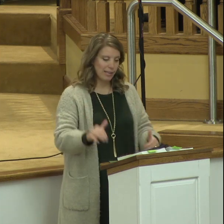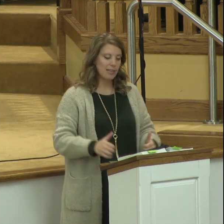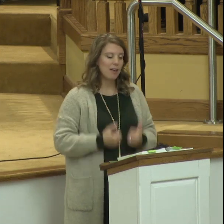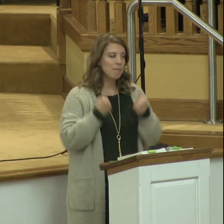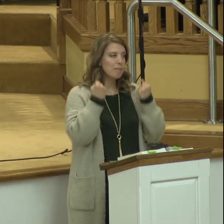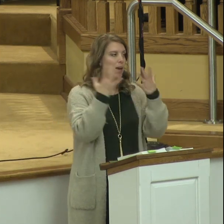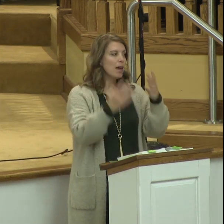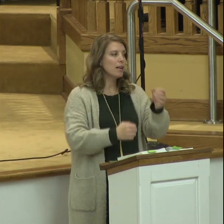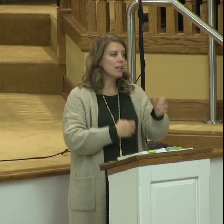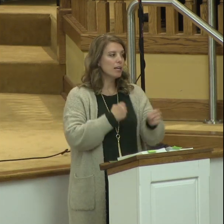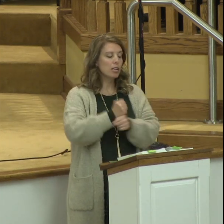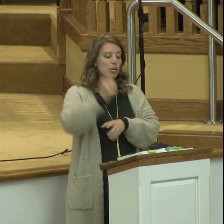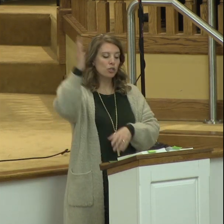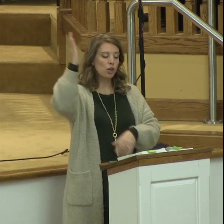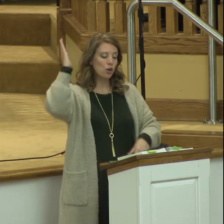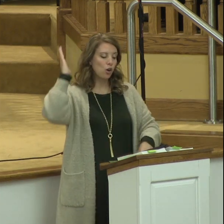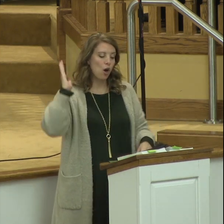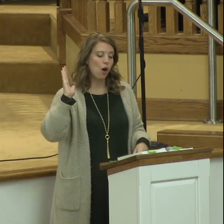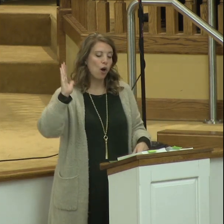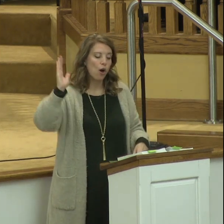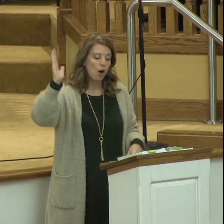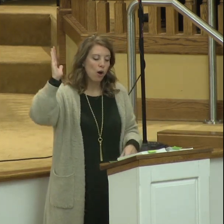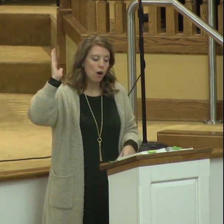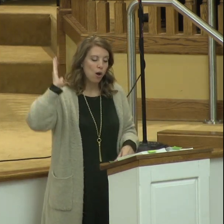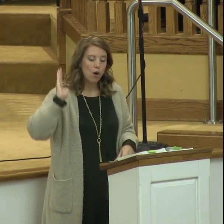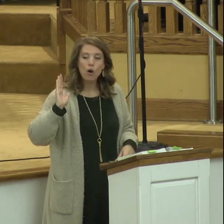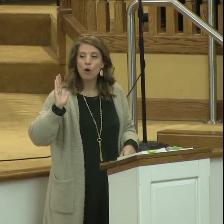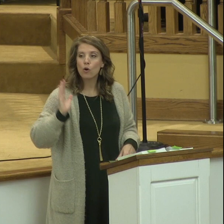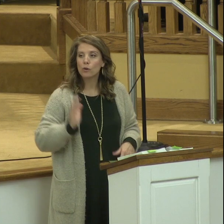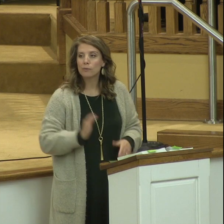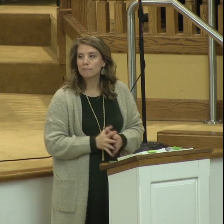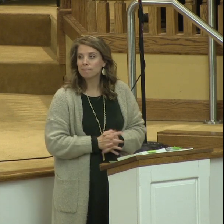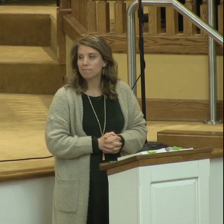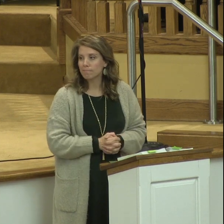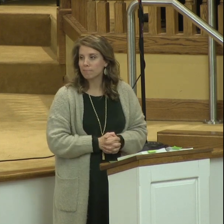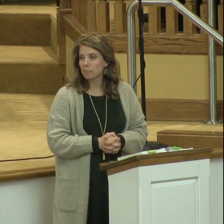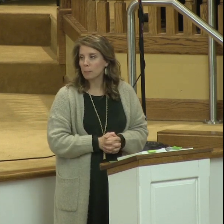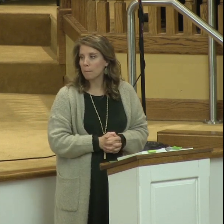did so long ago.